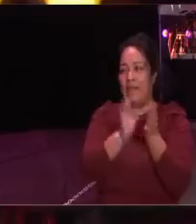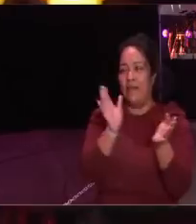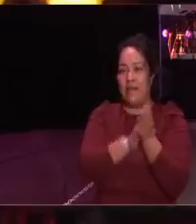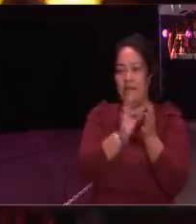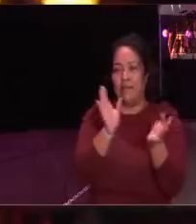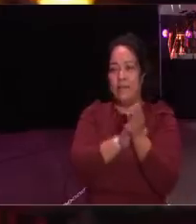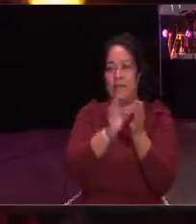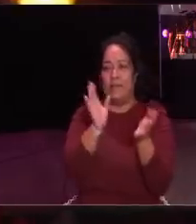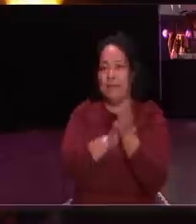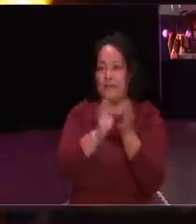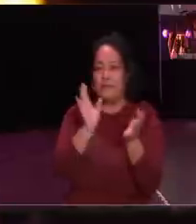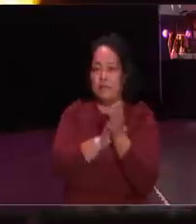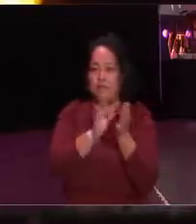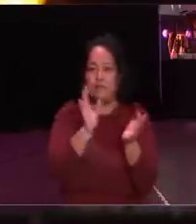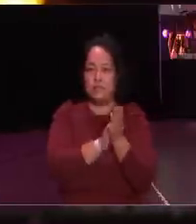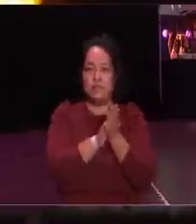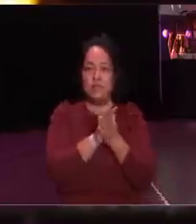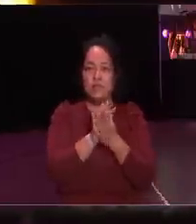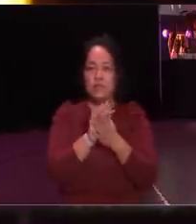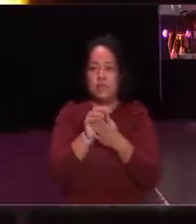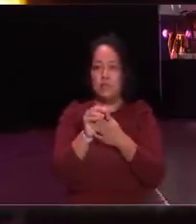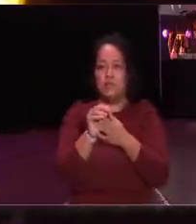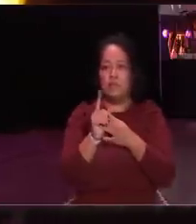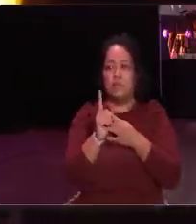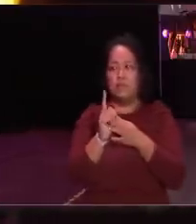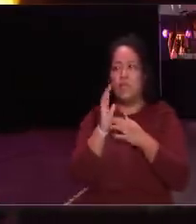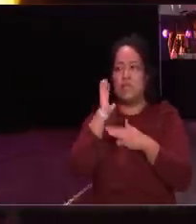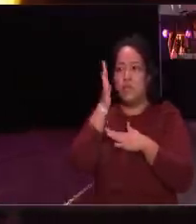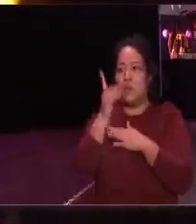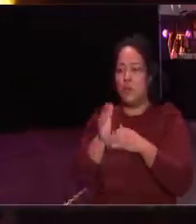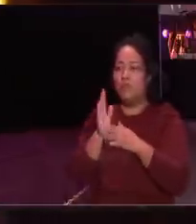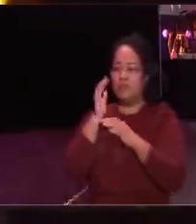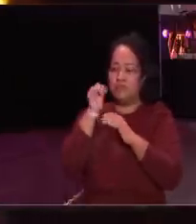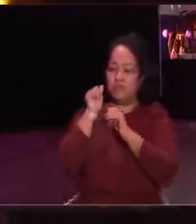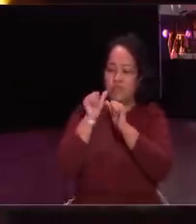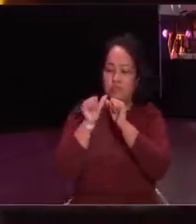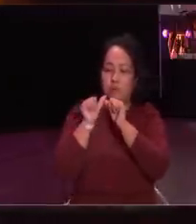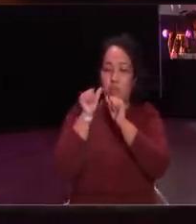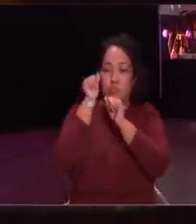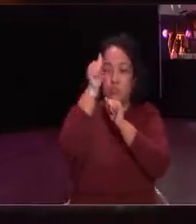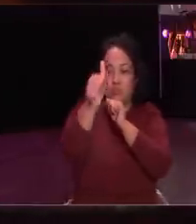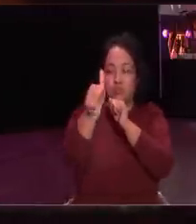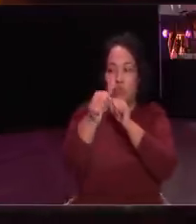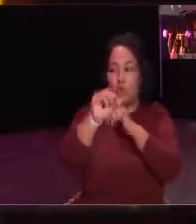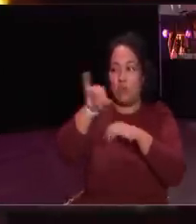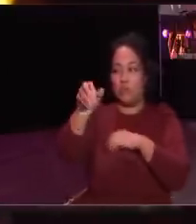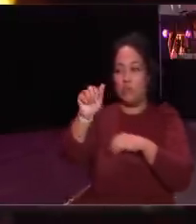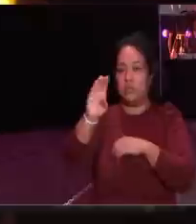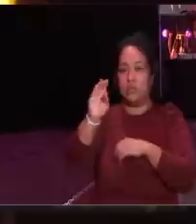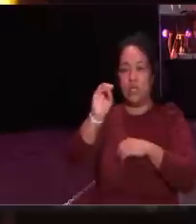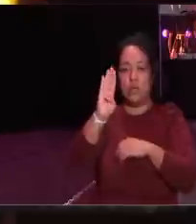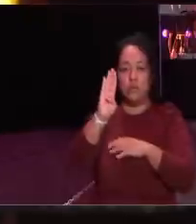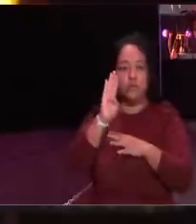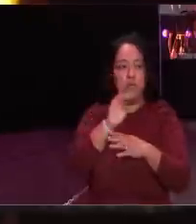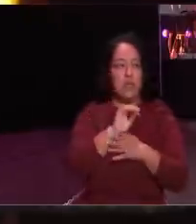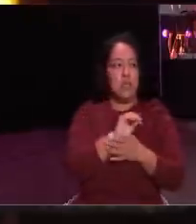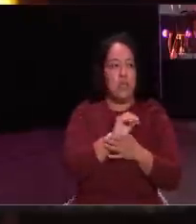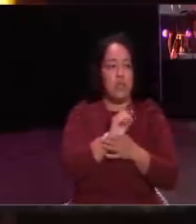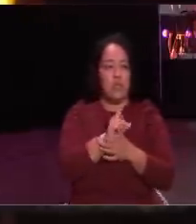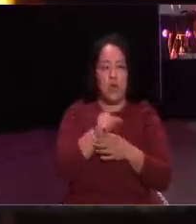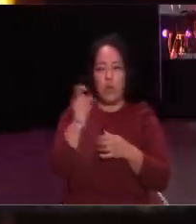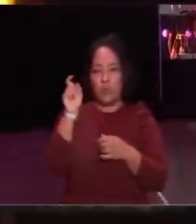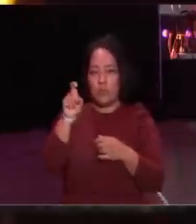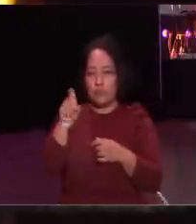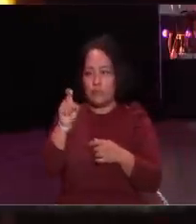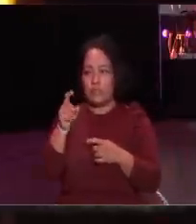Esto es lo que nos va a sacar adelante, Jacob. This is what will take us forward, Jacob. This is what we have to tell the young people. Esto es lo que le tenemos this que is decir what a los we need for the